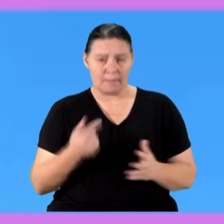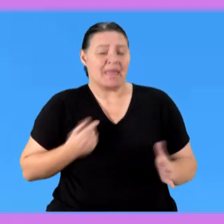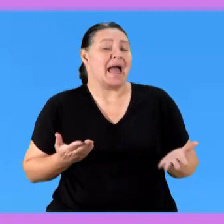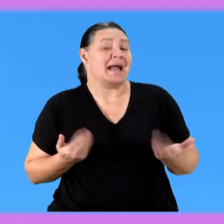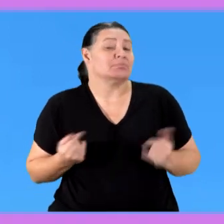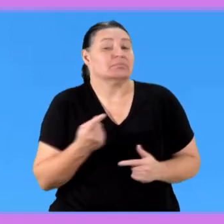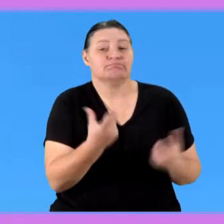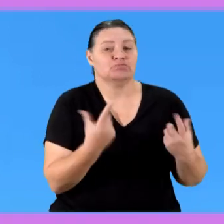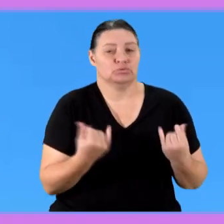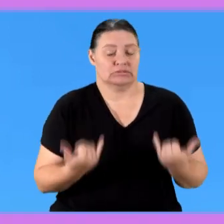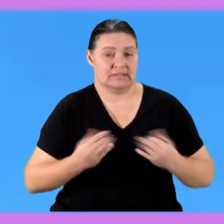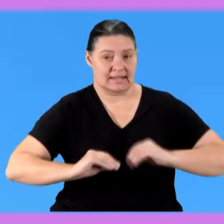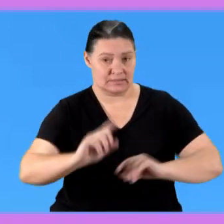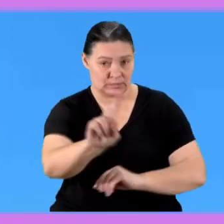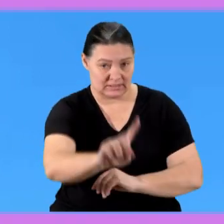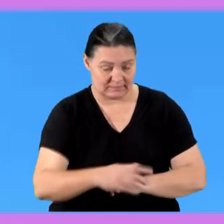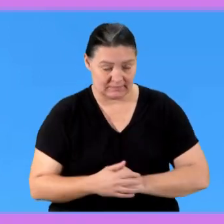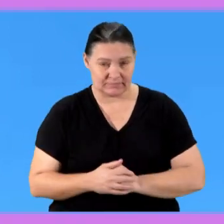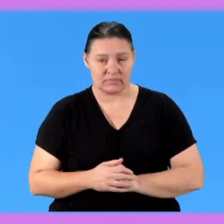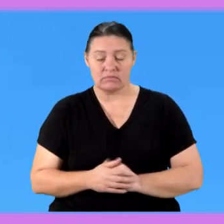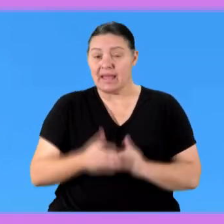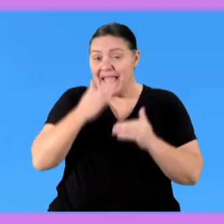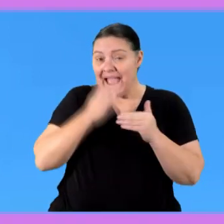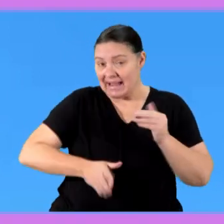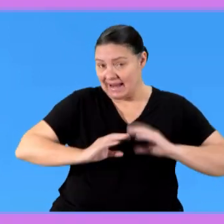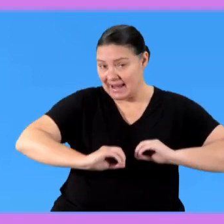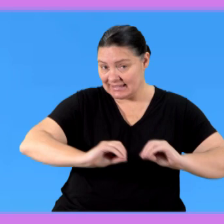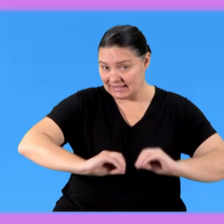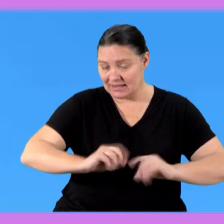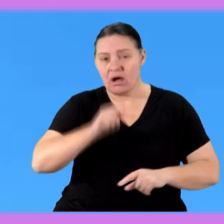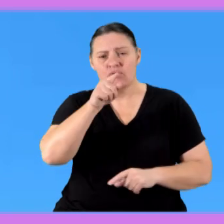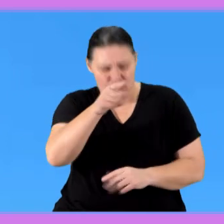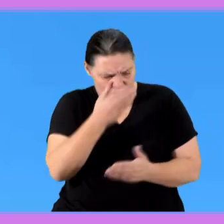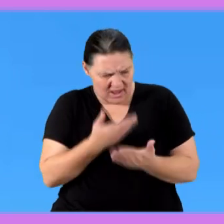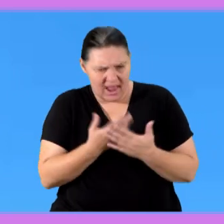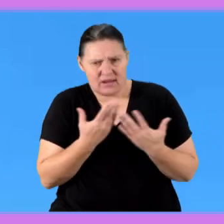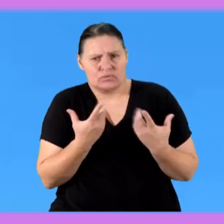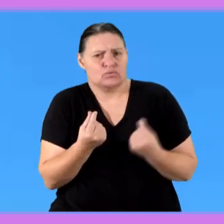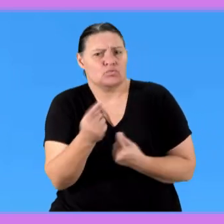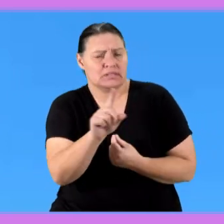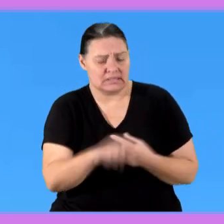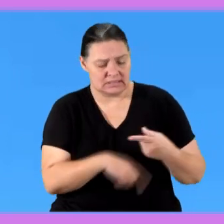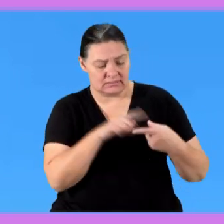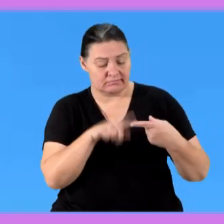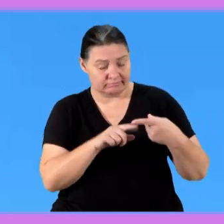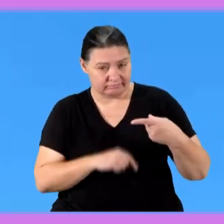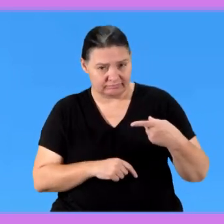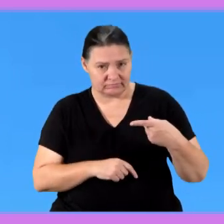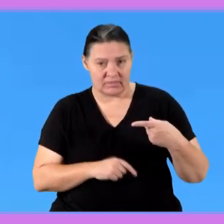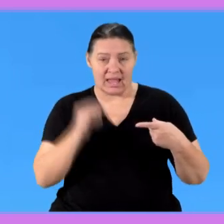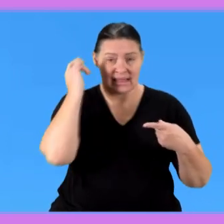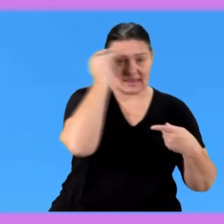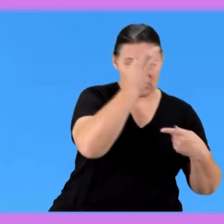let's see what I will expect of you in today's lesson. So by the end of this lesson, you should be able